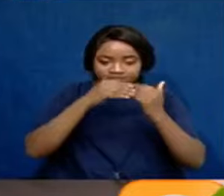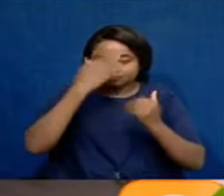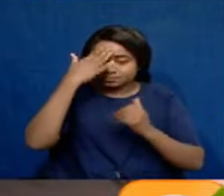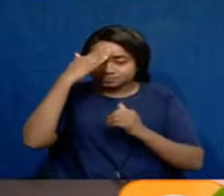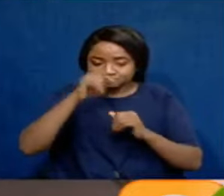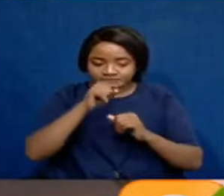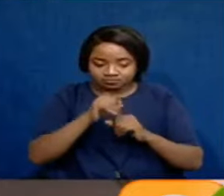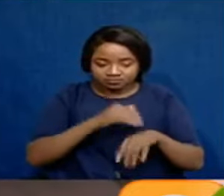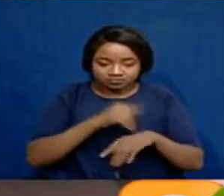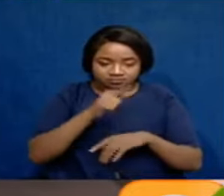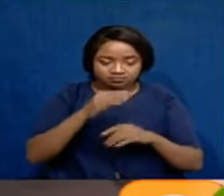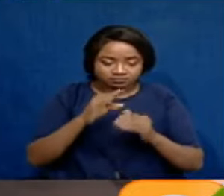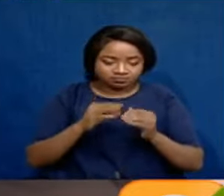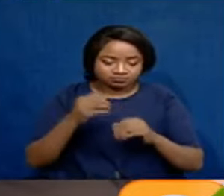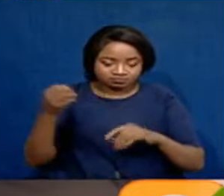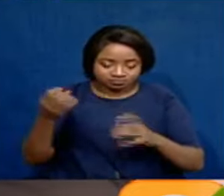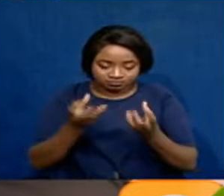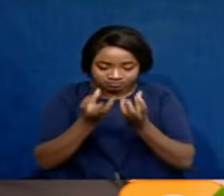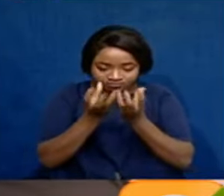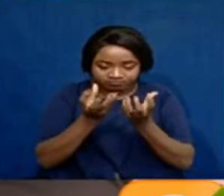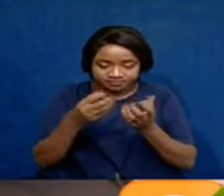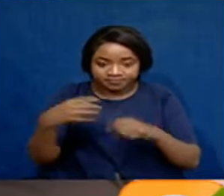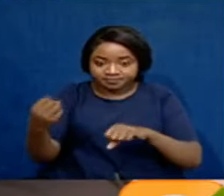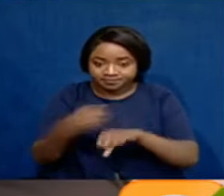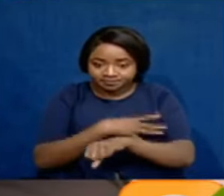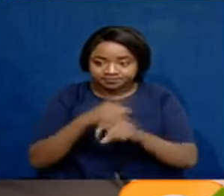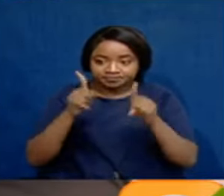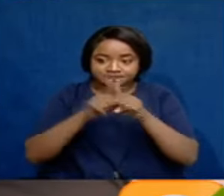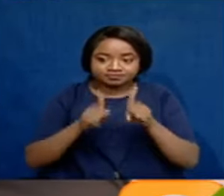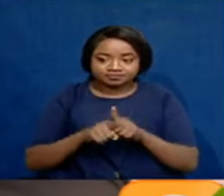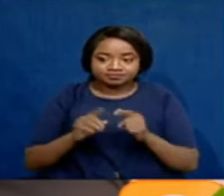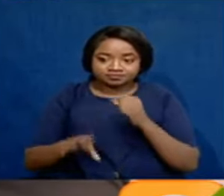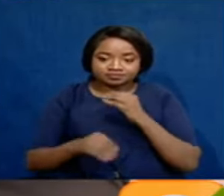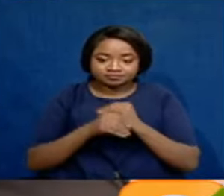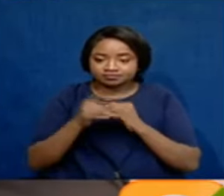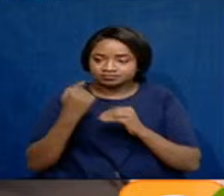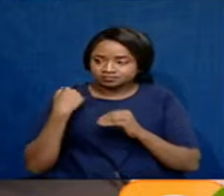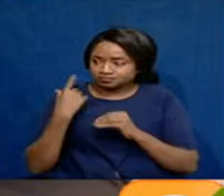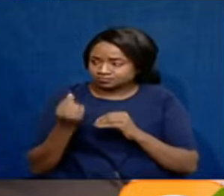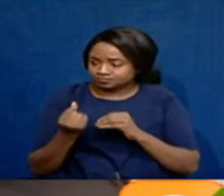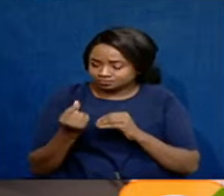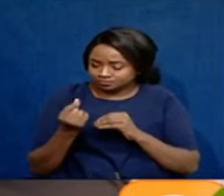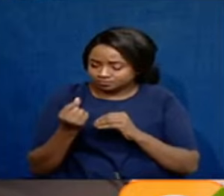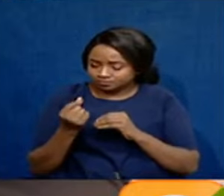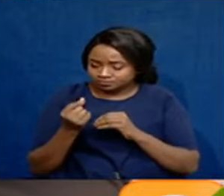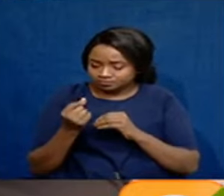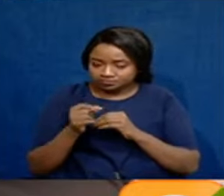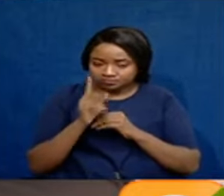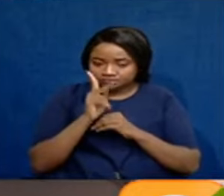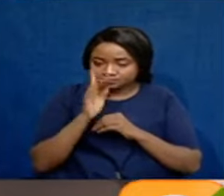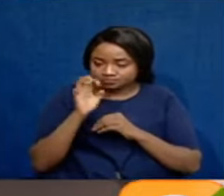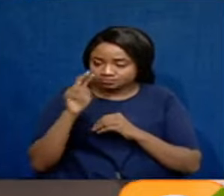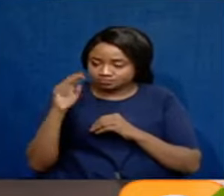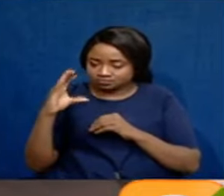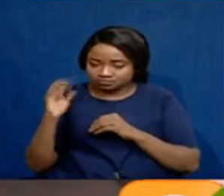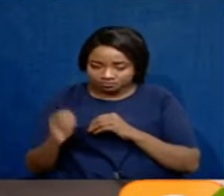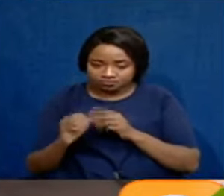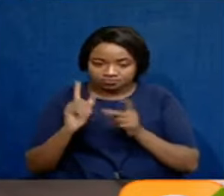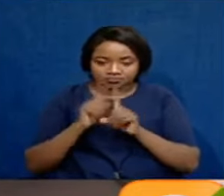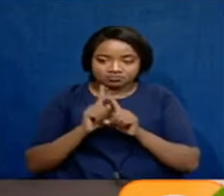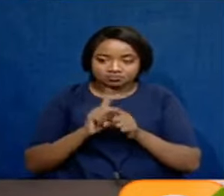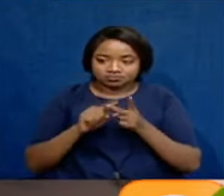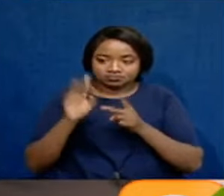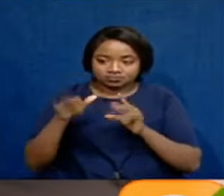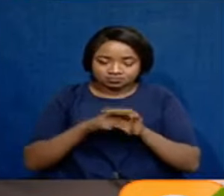prostate cancer, especially in the community. Just to give an example, recently KENCO and its membership had a screening event